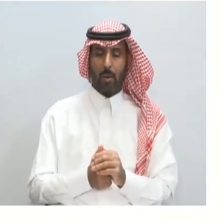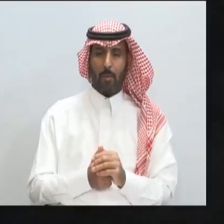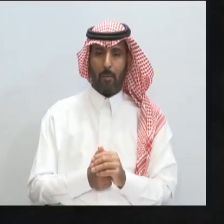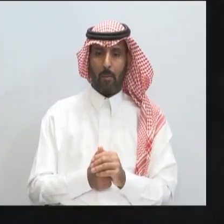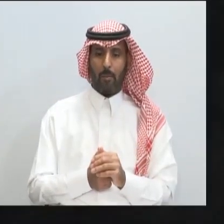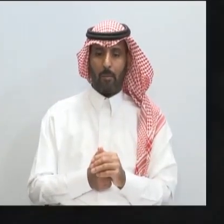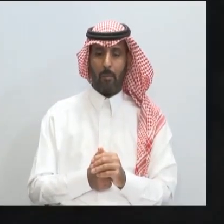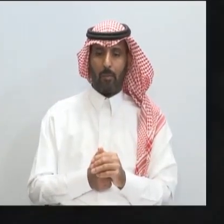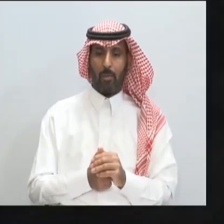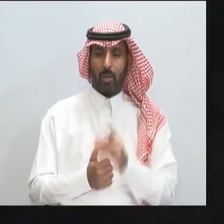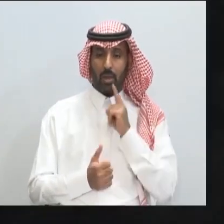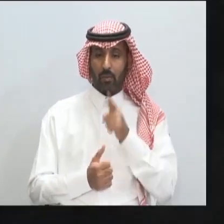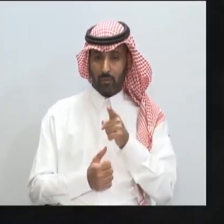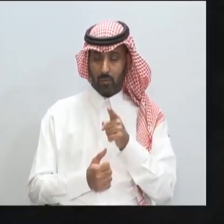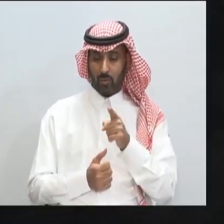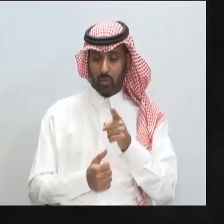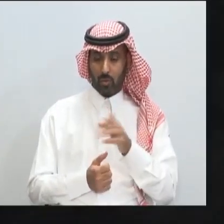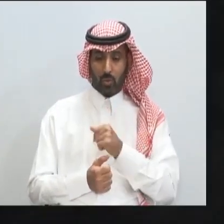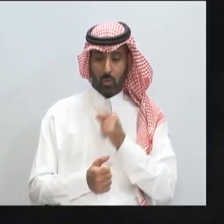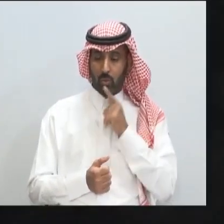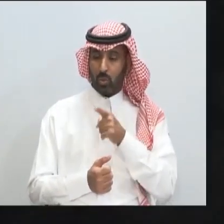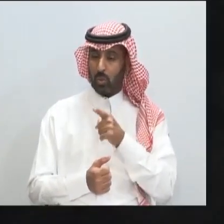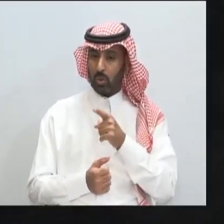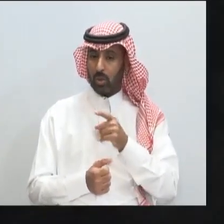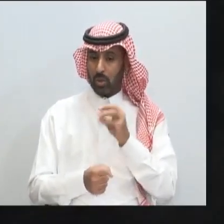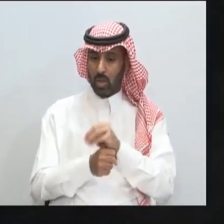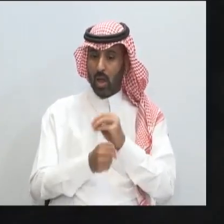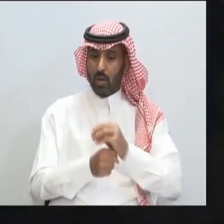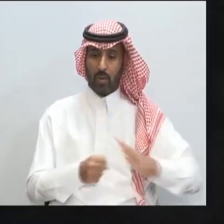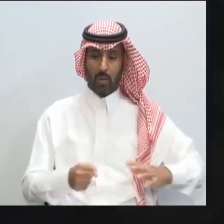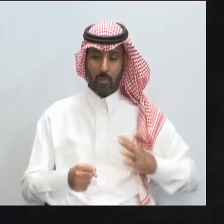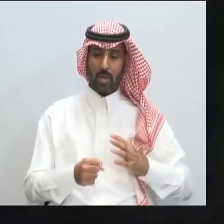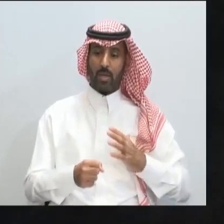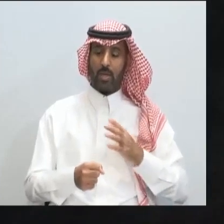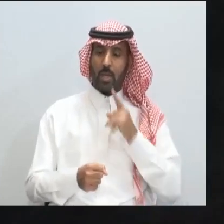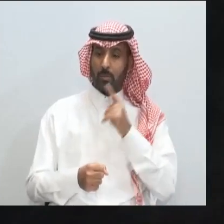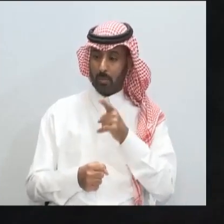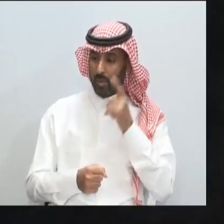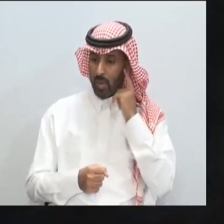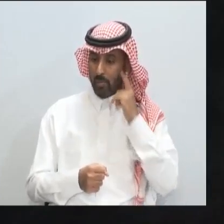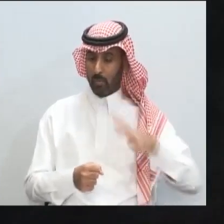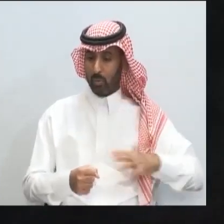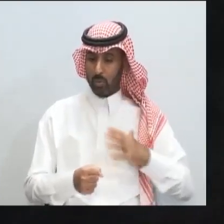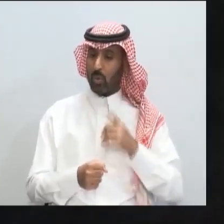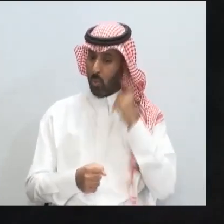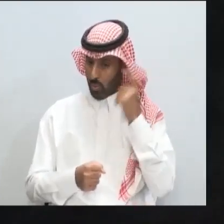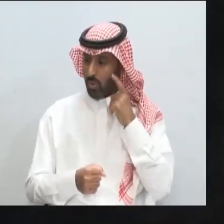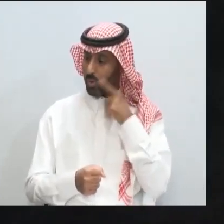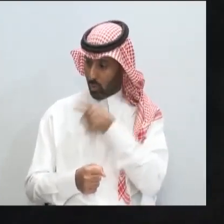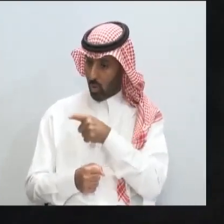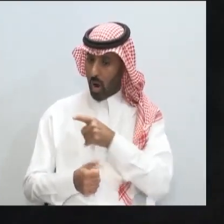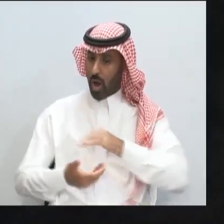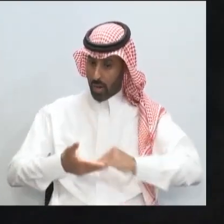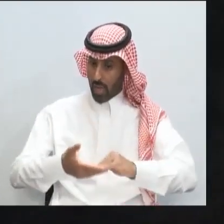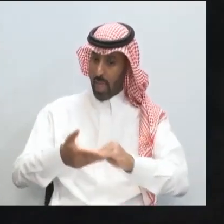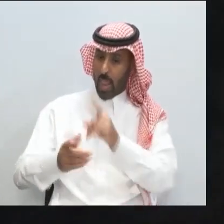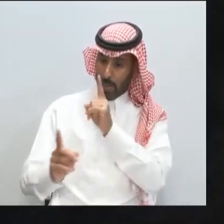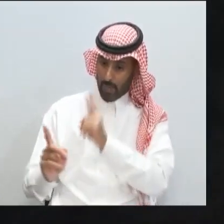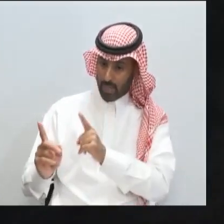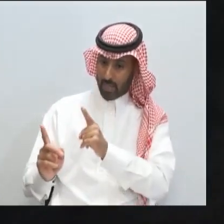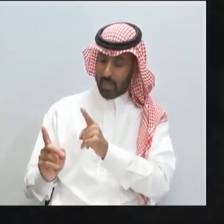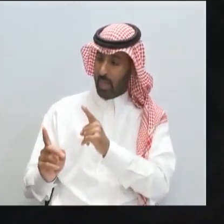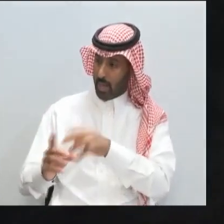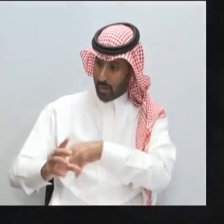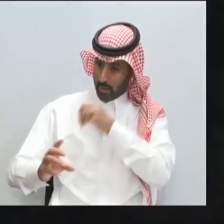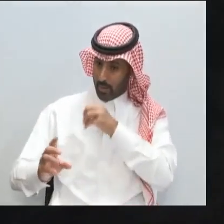if you don't tell the manager about it, the manager would think that you are helping him, right? The manager would think that you're